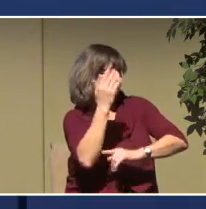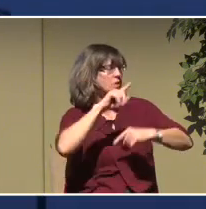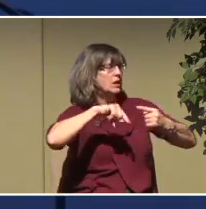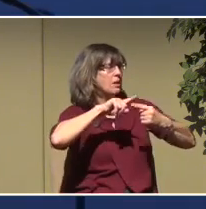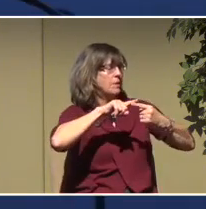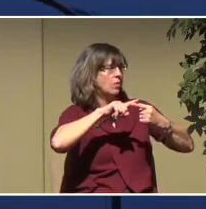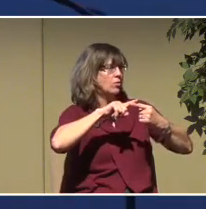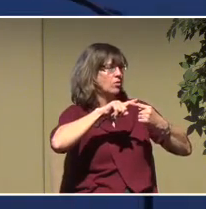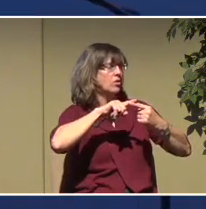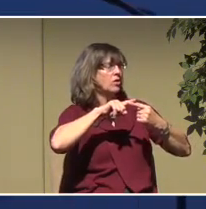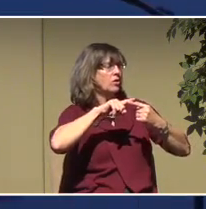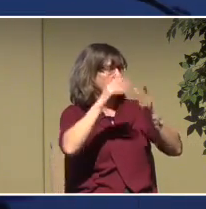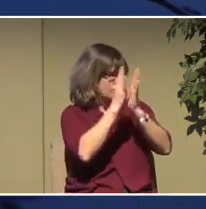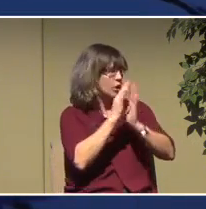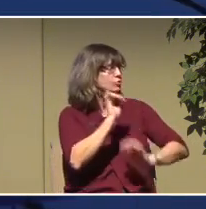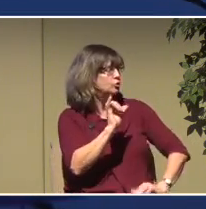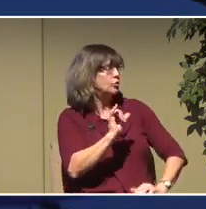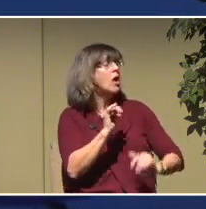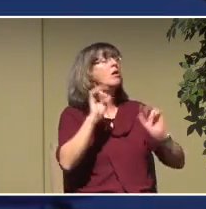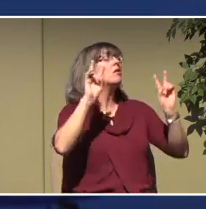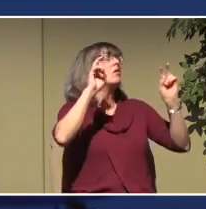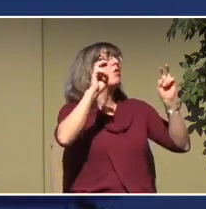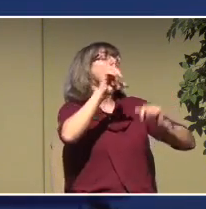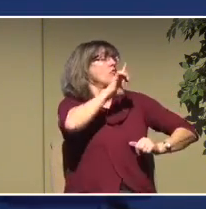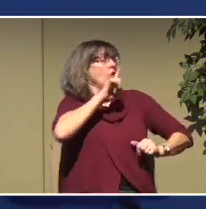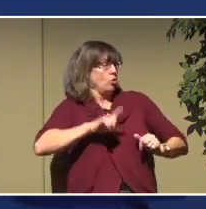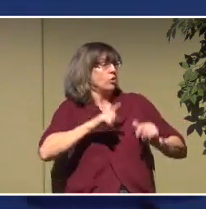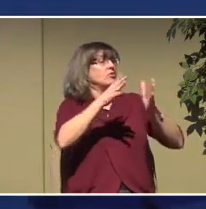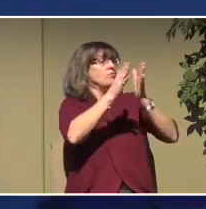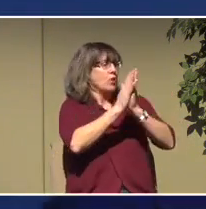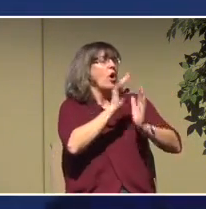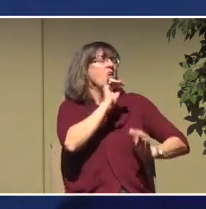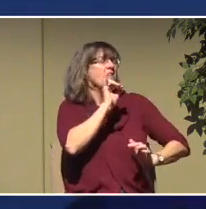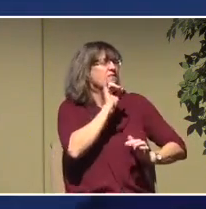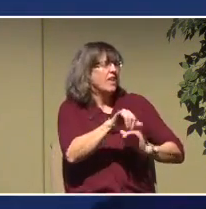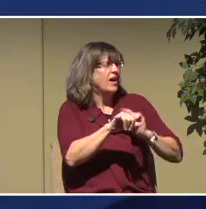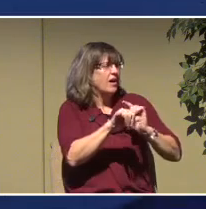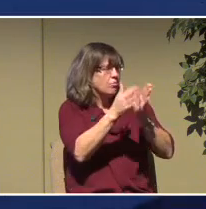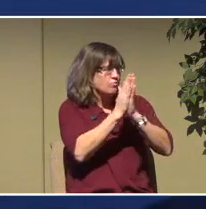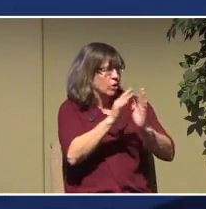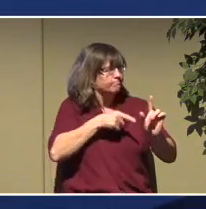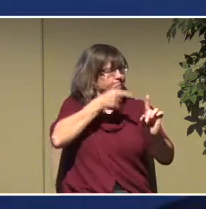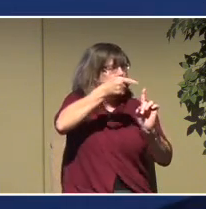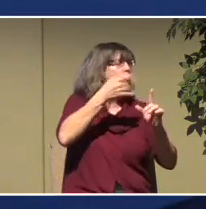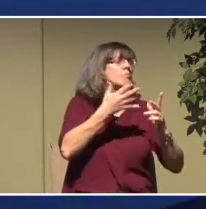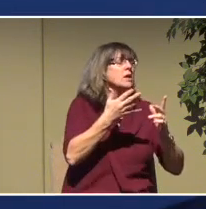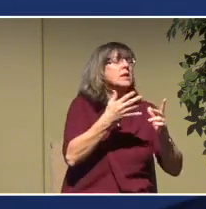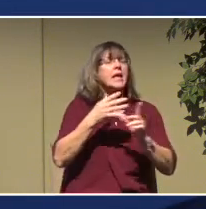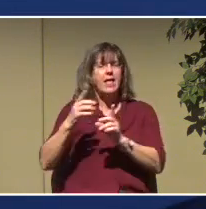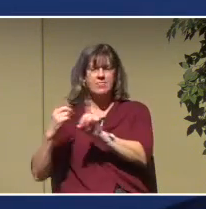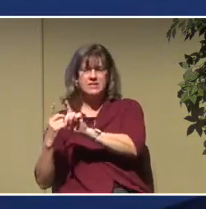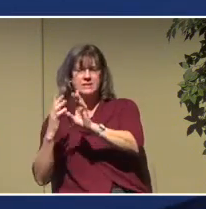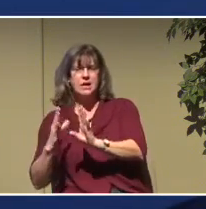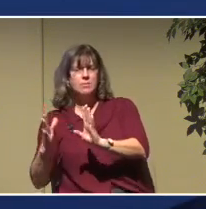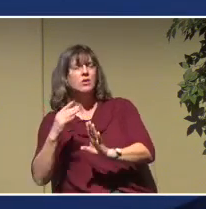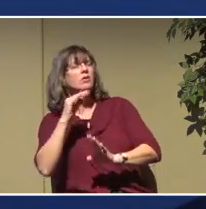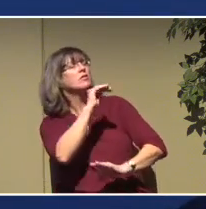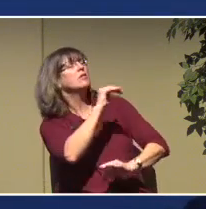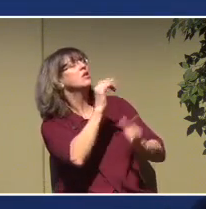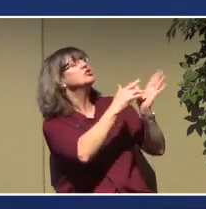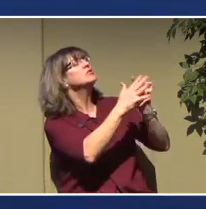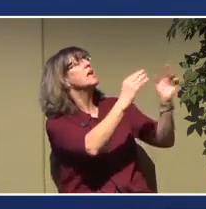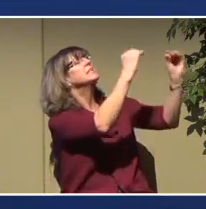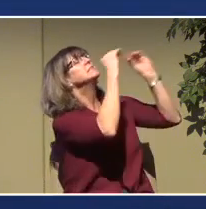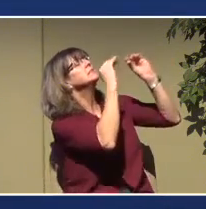Lord's Prayer. That's what we call the prayer where the disciples ask Jesus, "Teach us how to pray." And that's the prayer